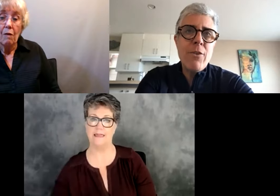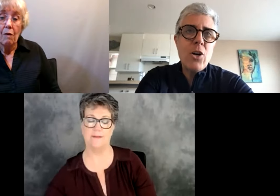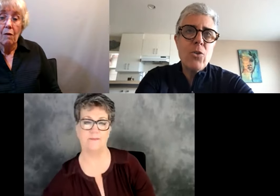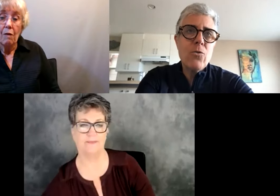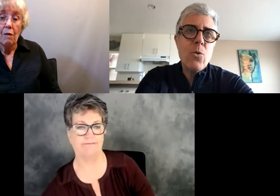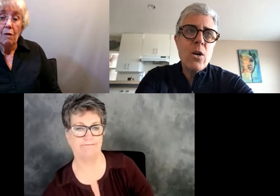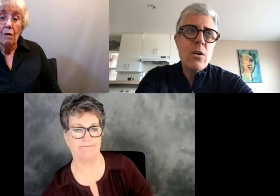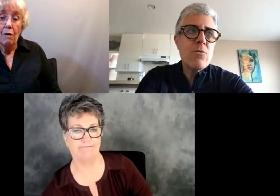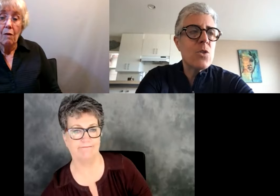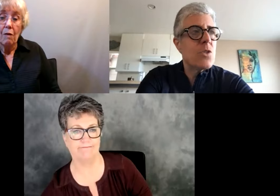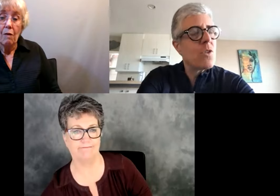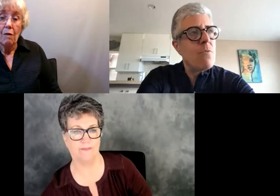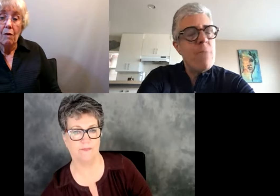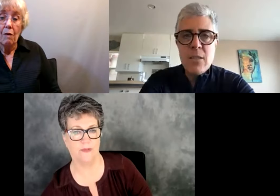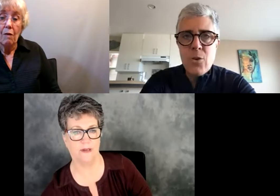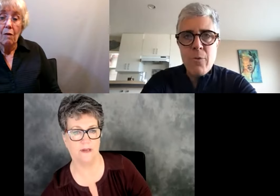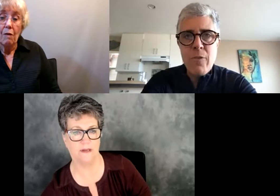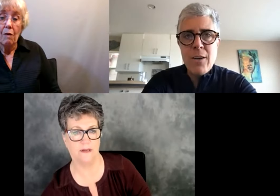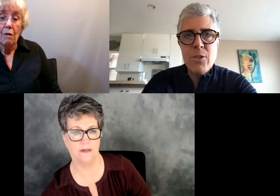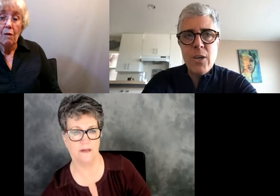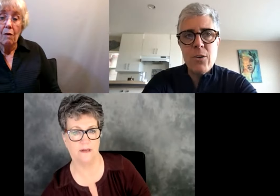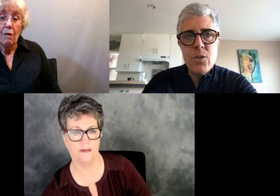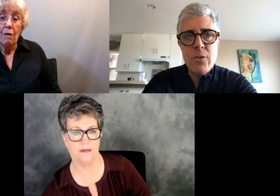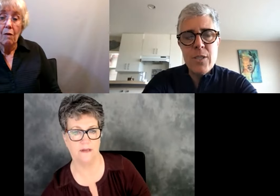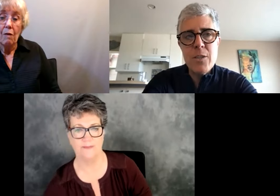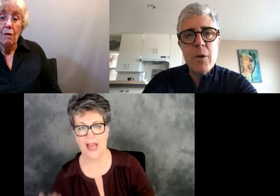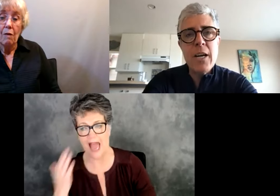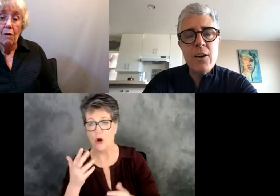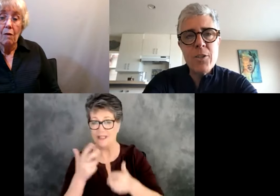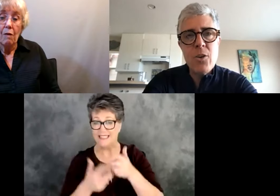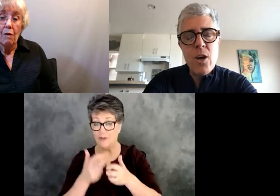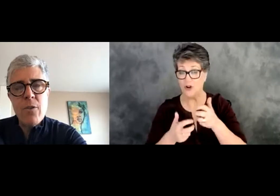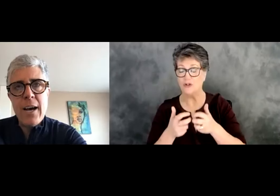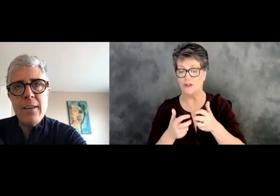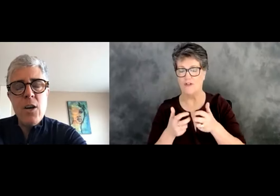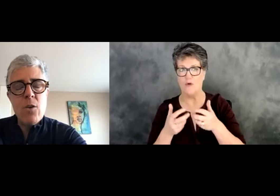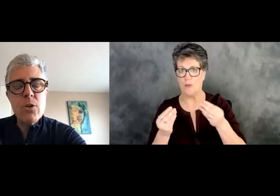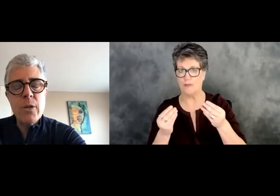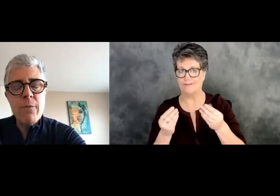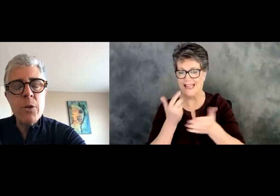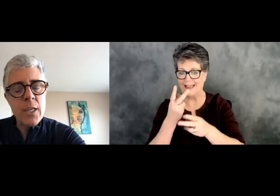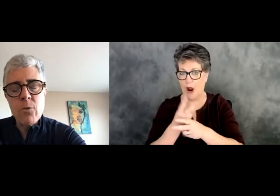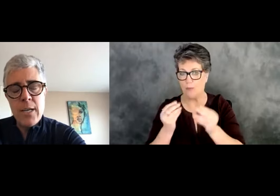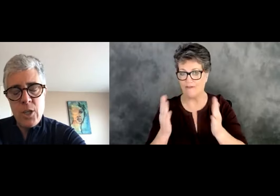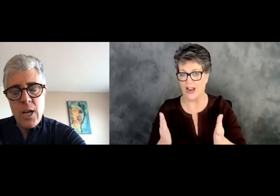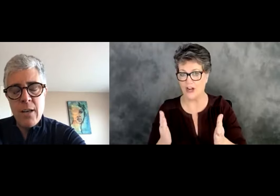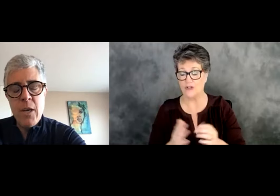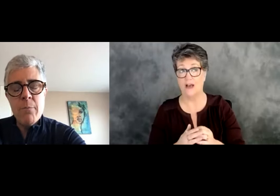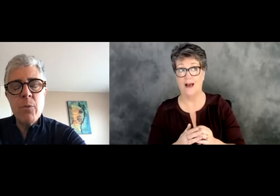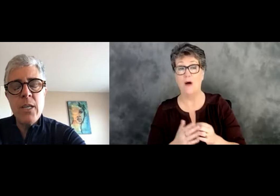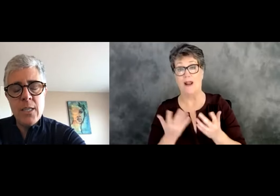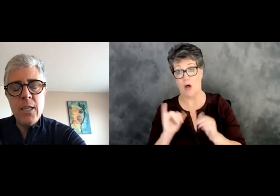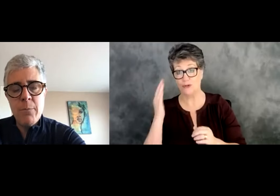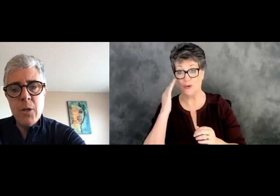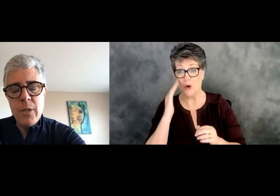it's difficult for sort of mainstream providers of care and services, but I also know that we're doing a really great job,